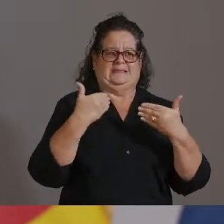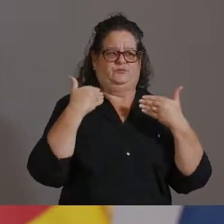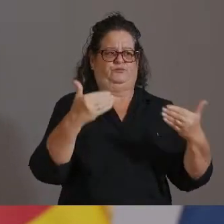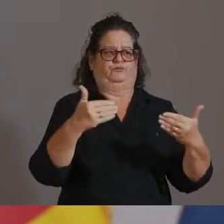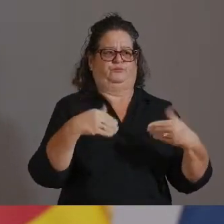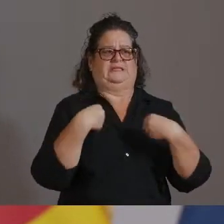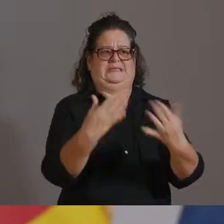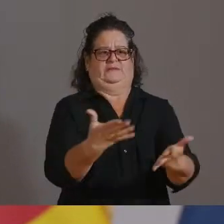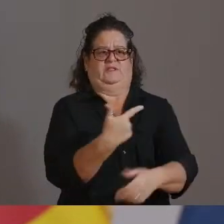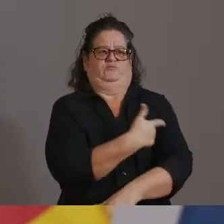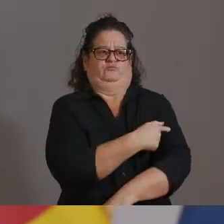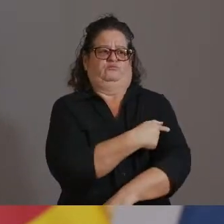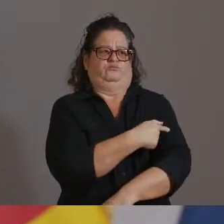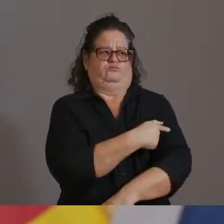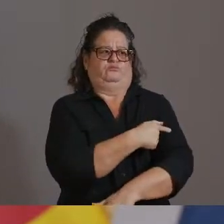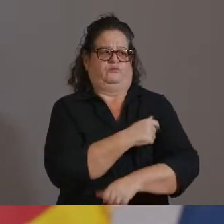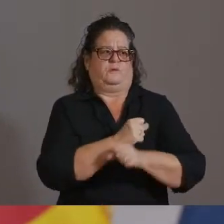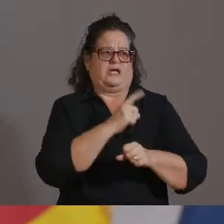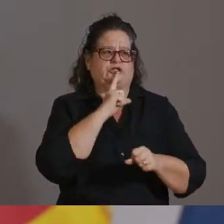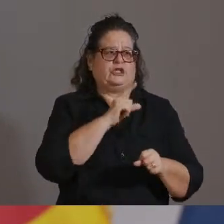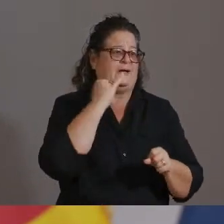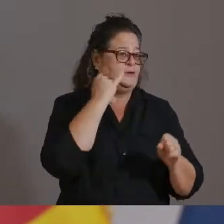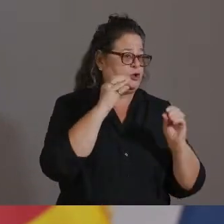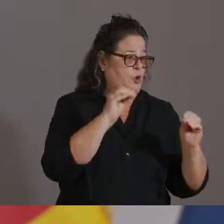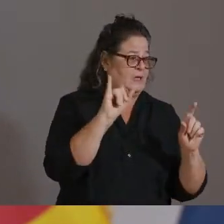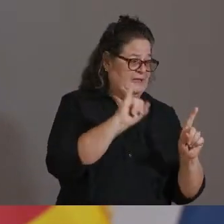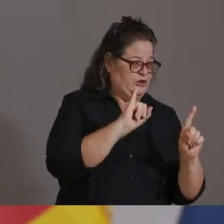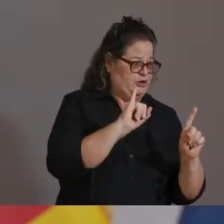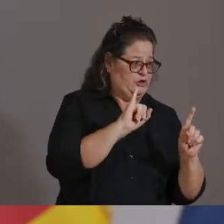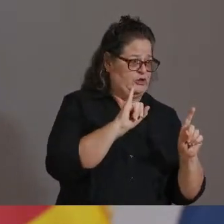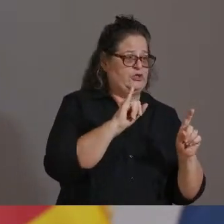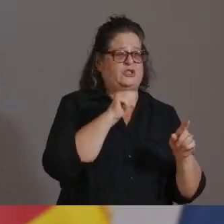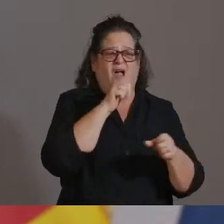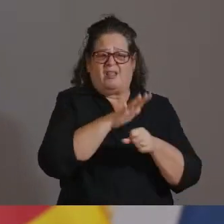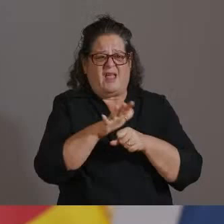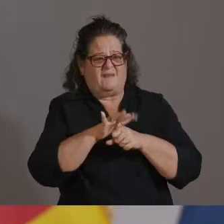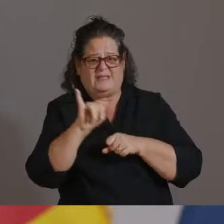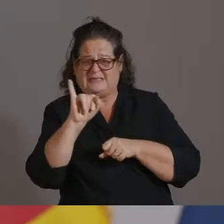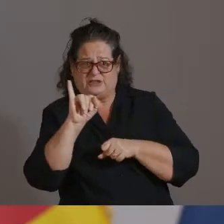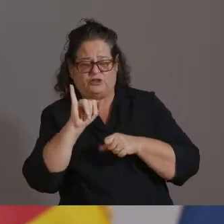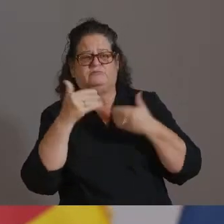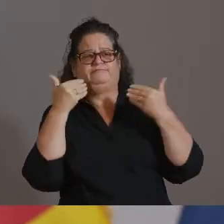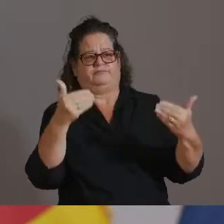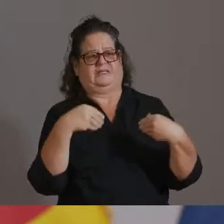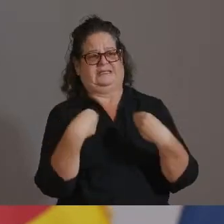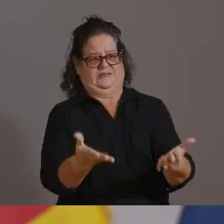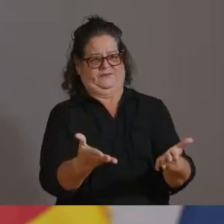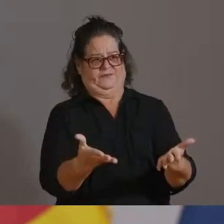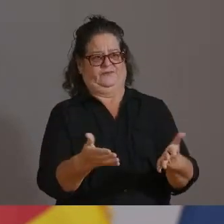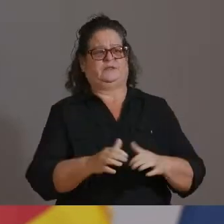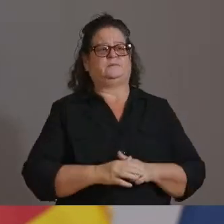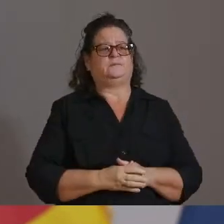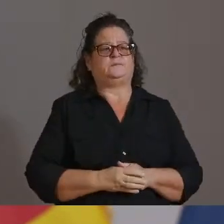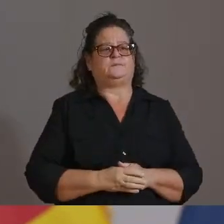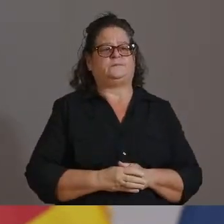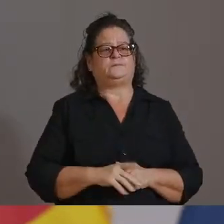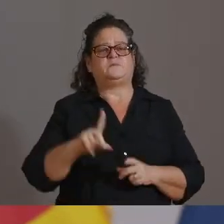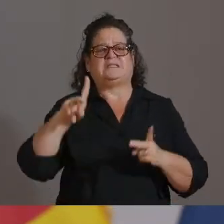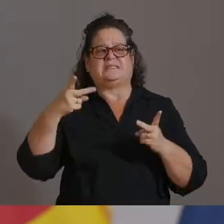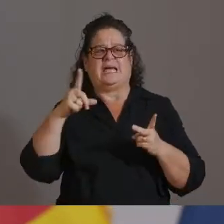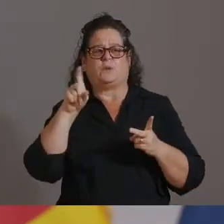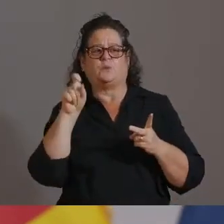those that are uninsured or underinsured. Okay. The other question is, I've seen all those wonderful commercials of you looking at the camera talking about